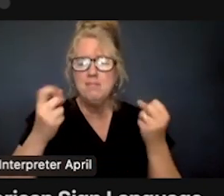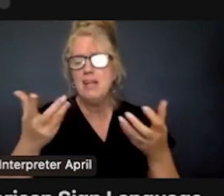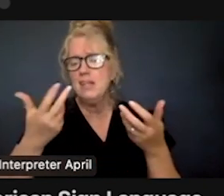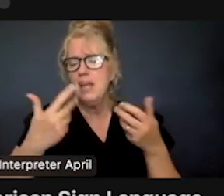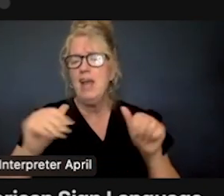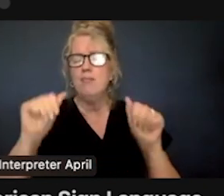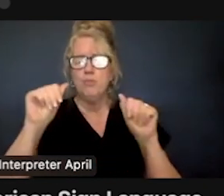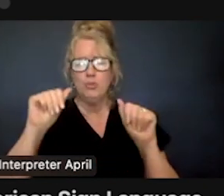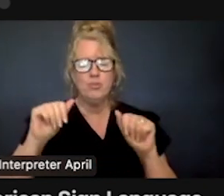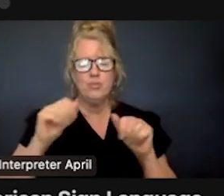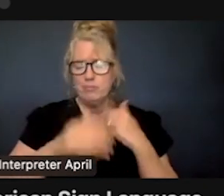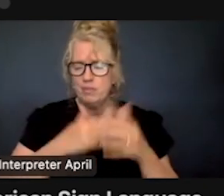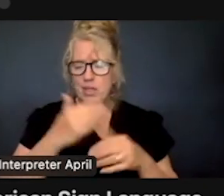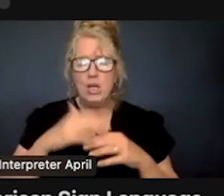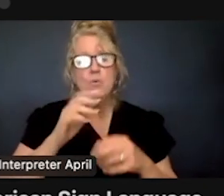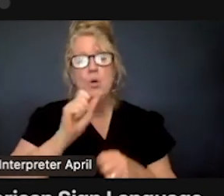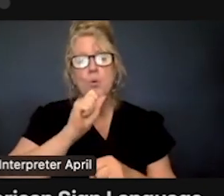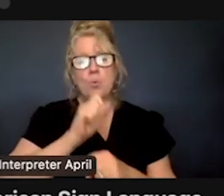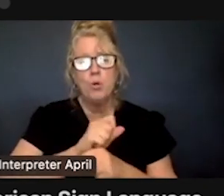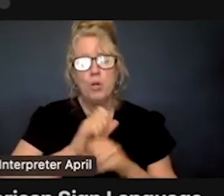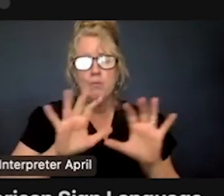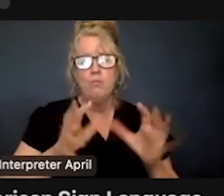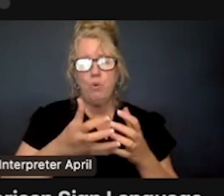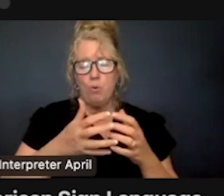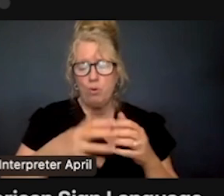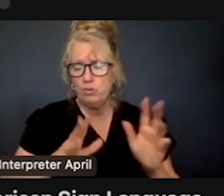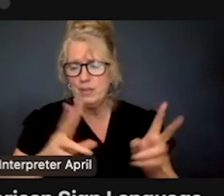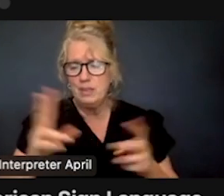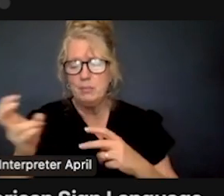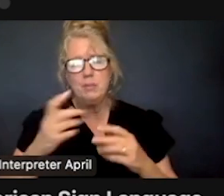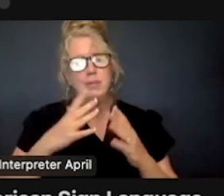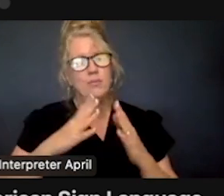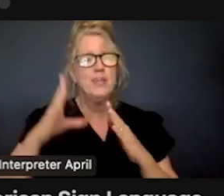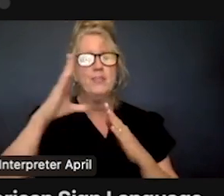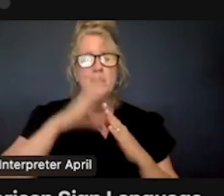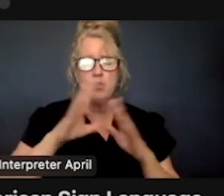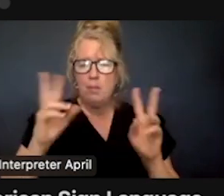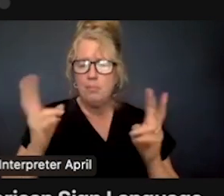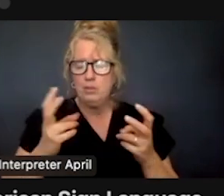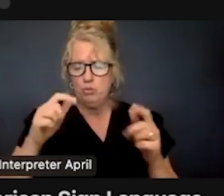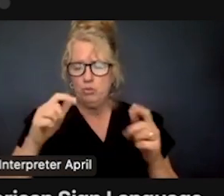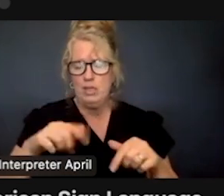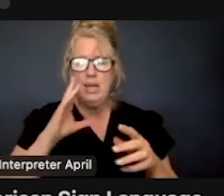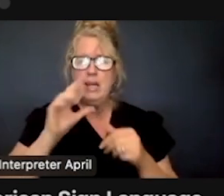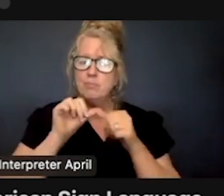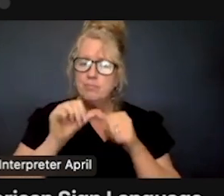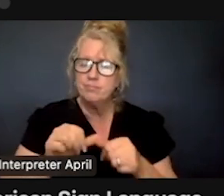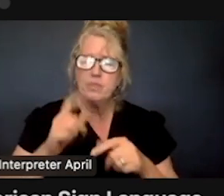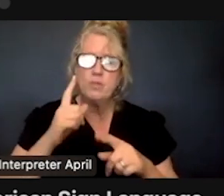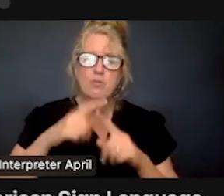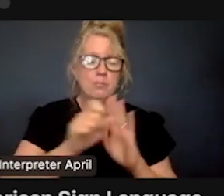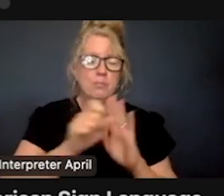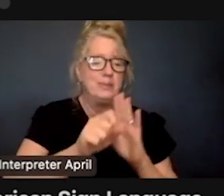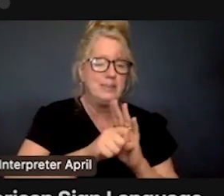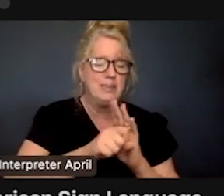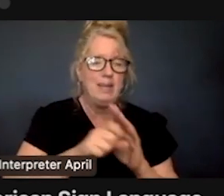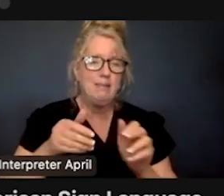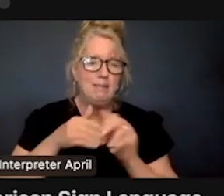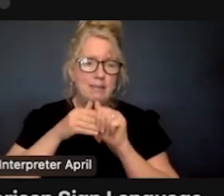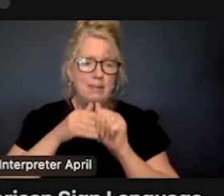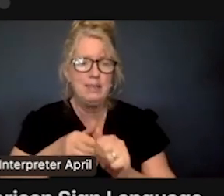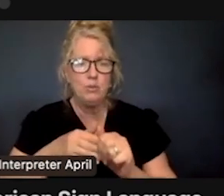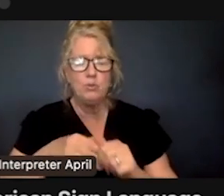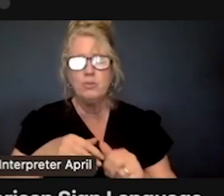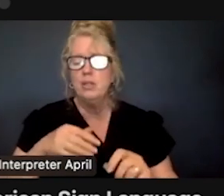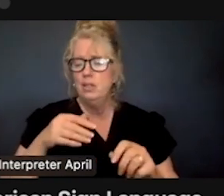underway, workforce issues sort of remain and is one of the top issue we hear at NASHPD continually hear from state leaders as